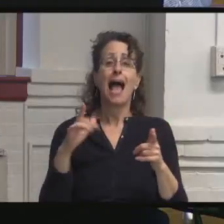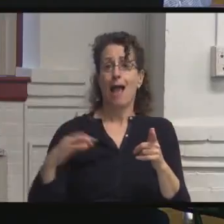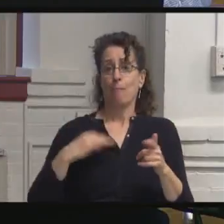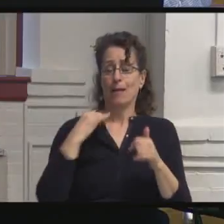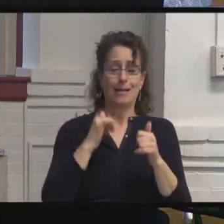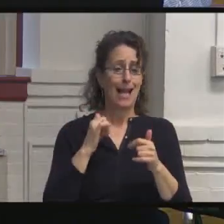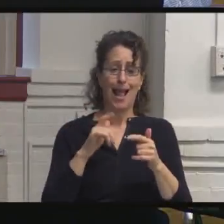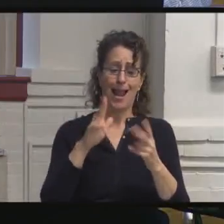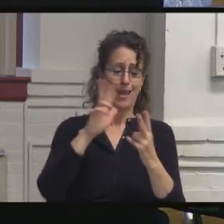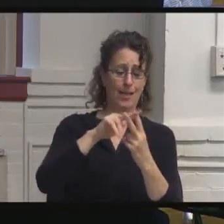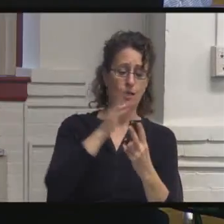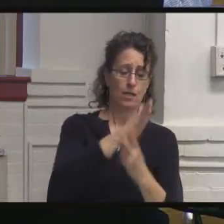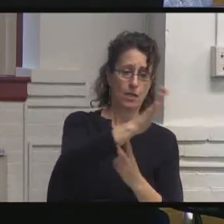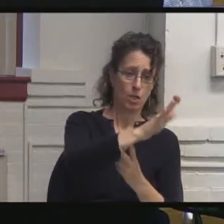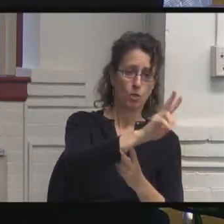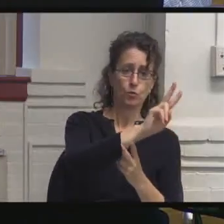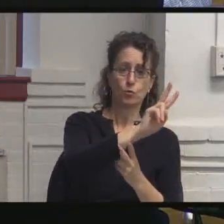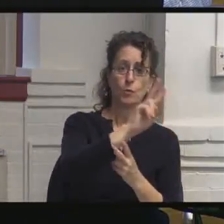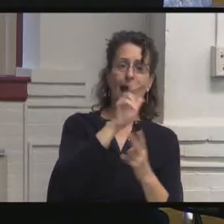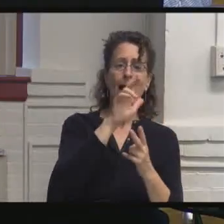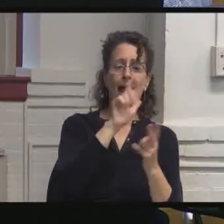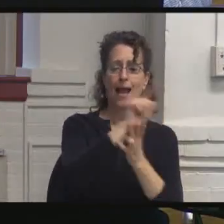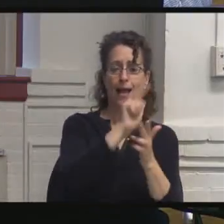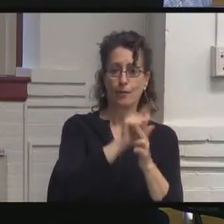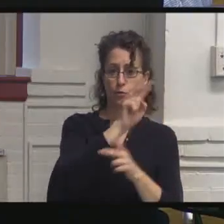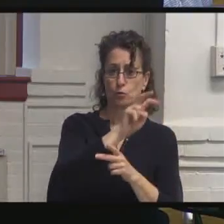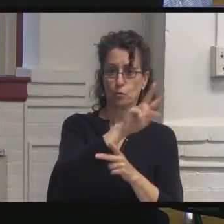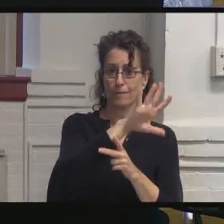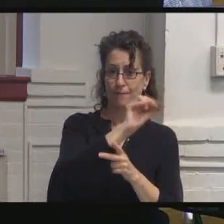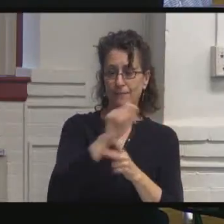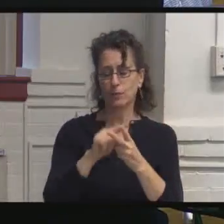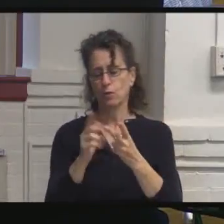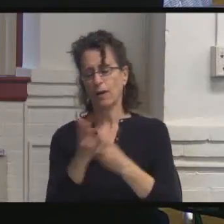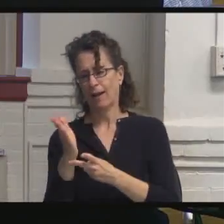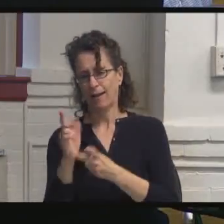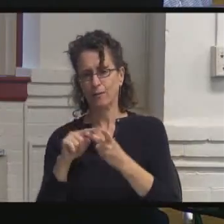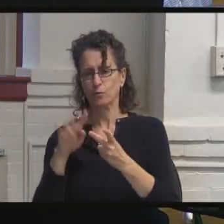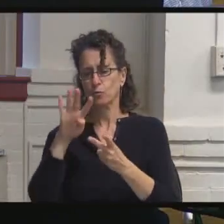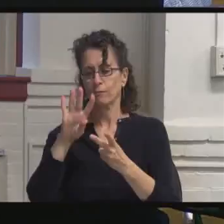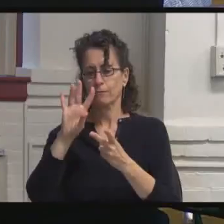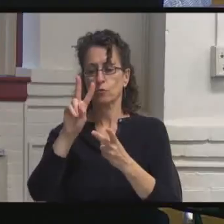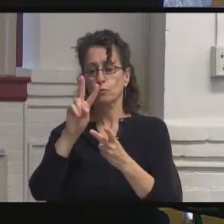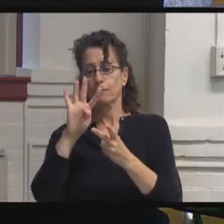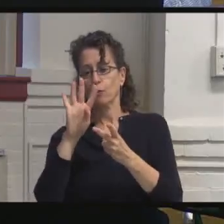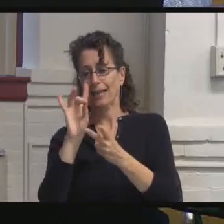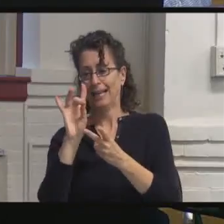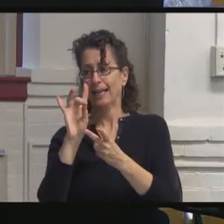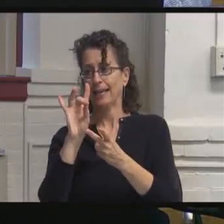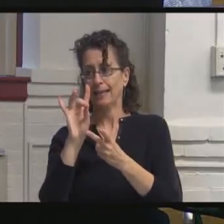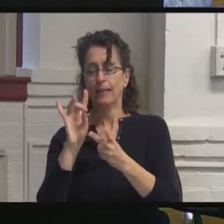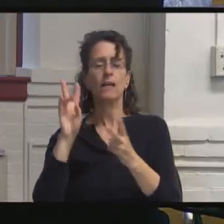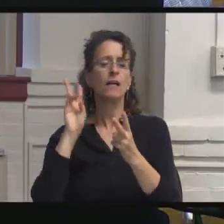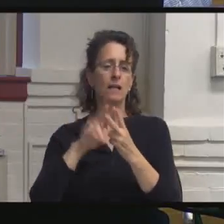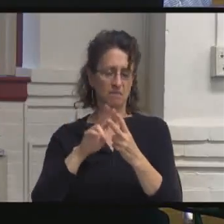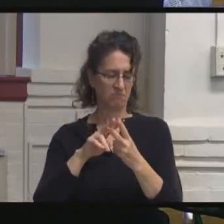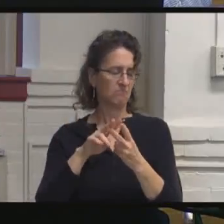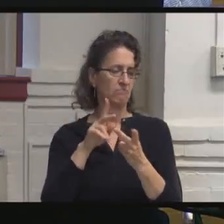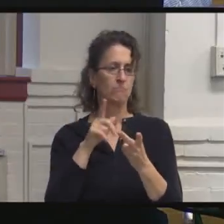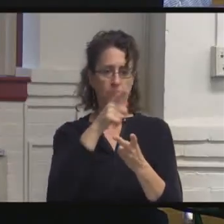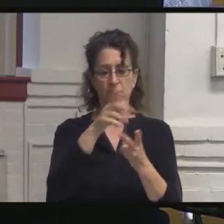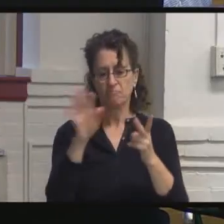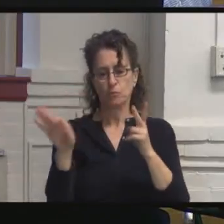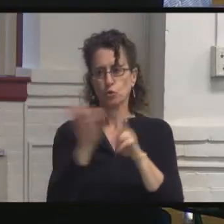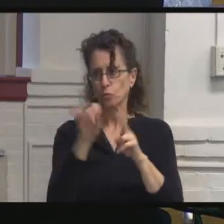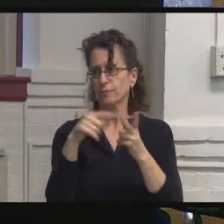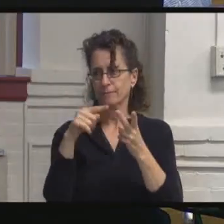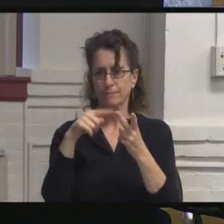the Section 248A process of the Public Service Board. Public Service Board requirements and the Act 250 requirements are both subject